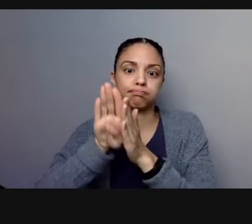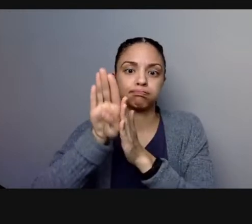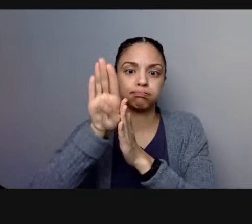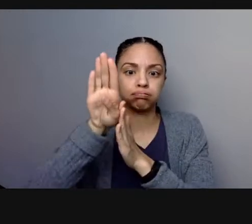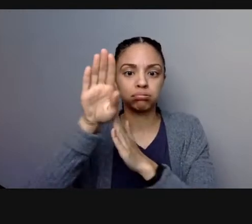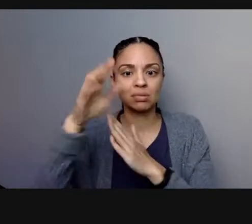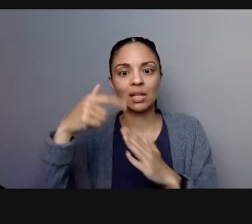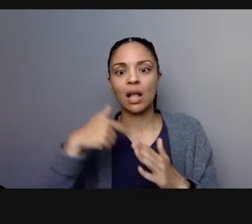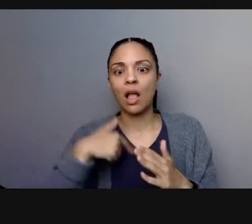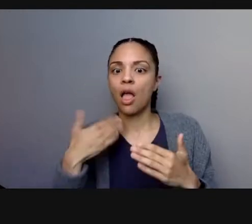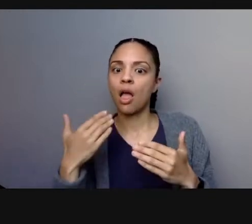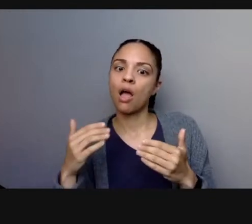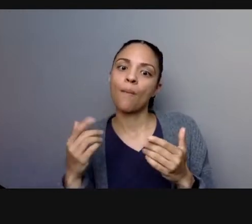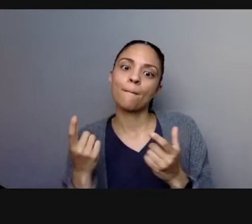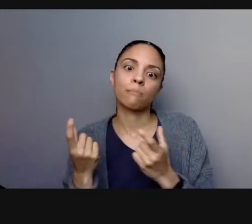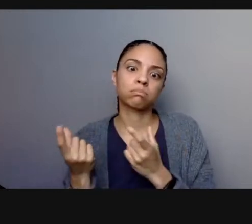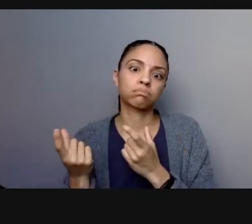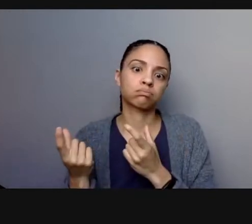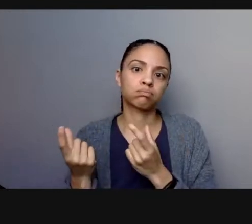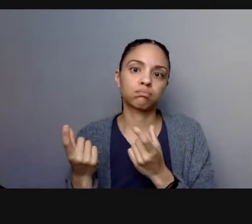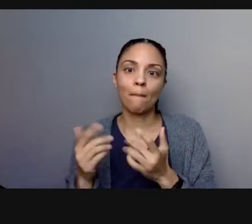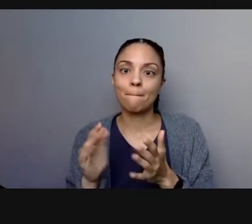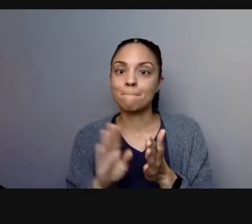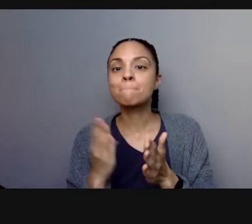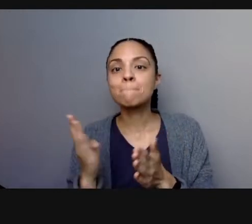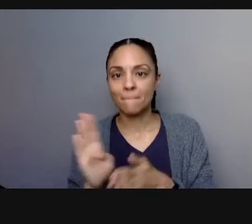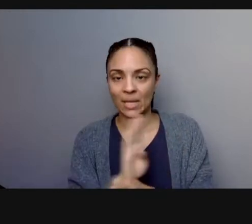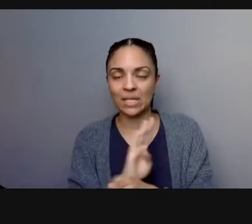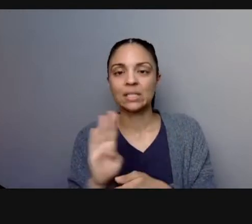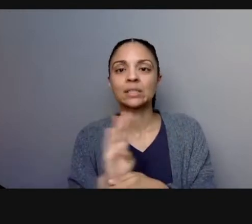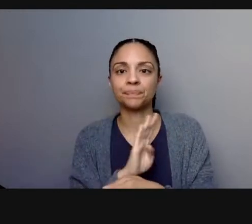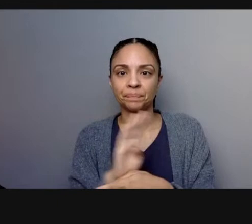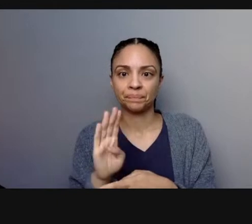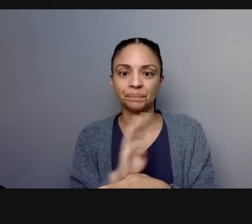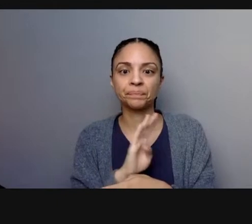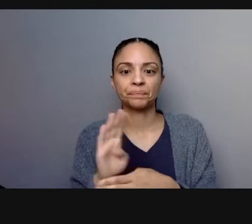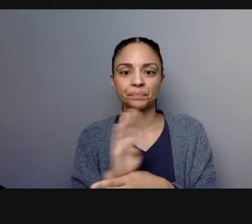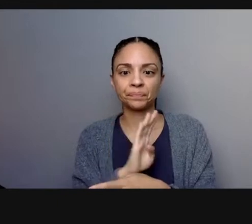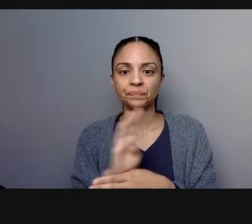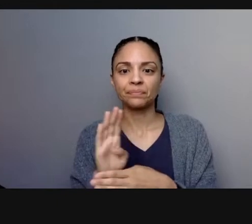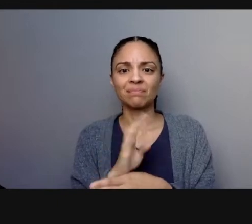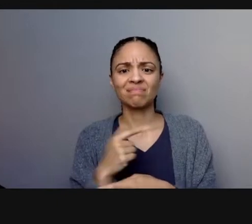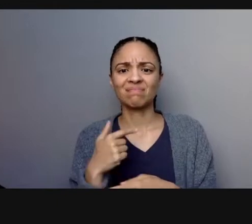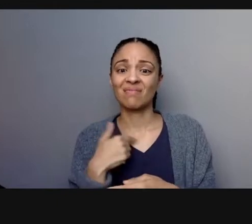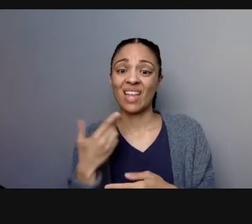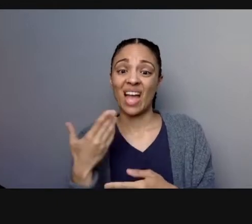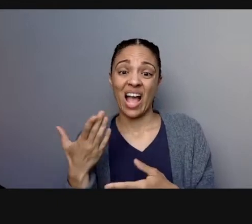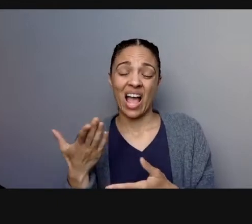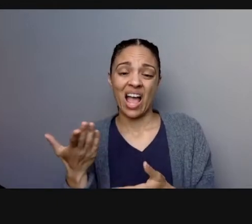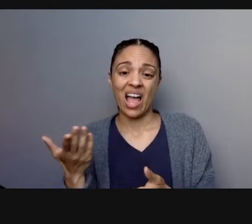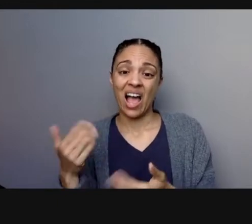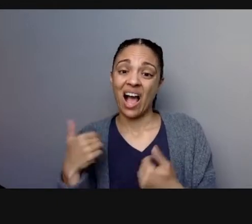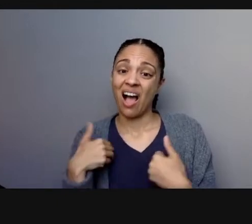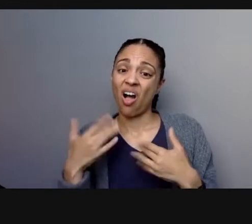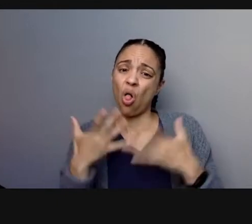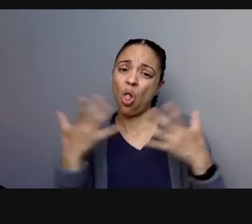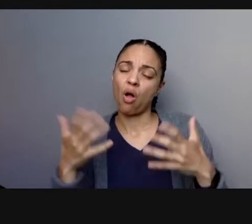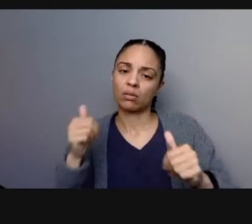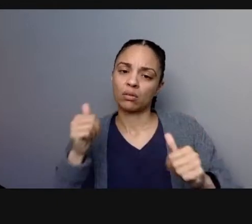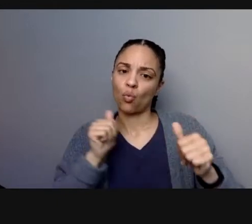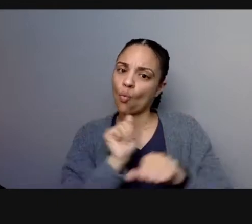like I just got a lot of work, and it was also I just wanted to see what was out there in a